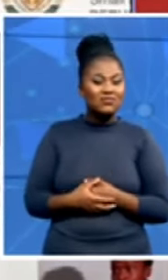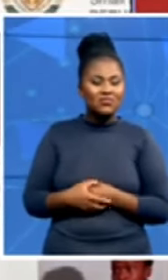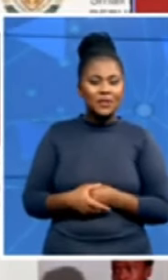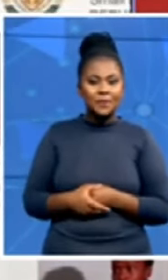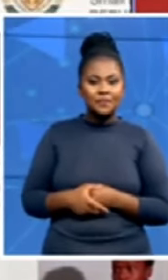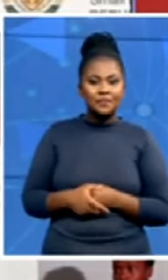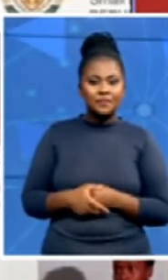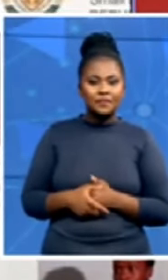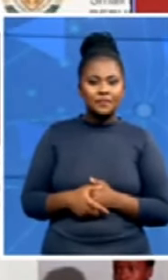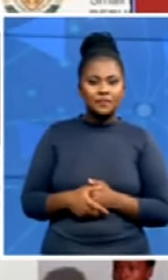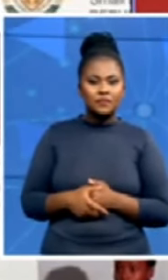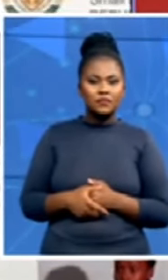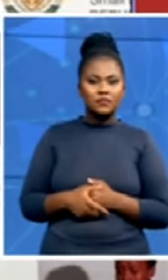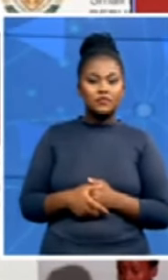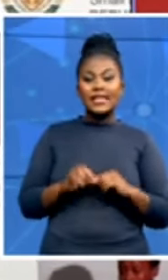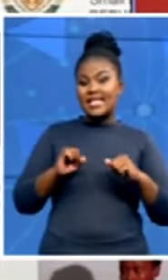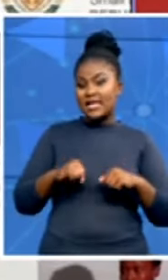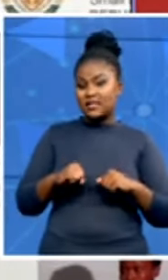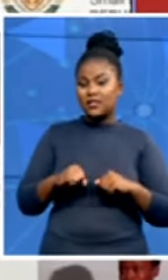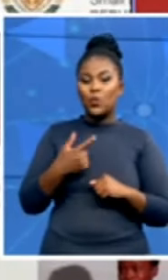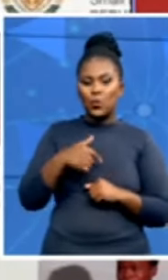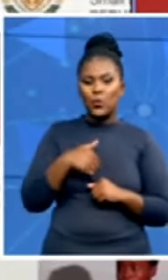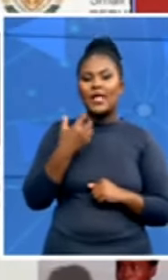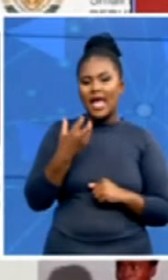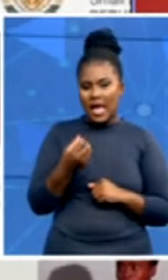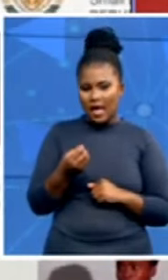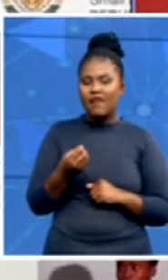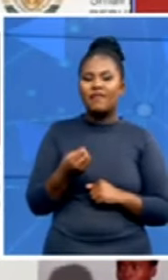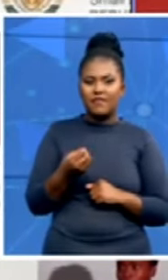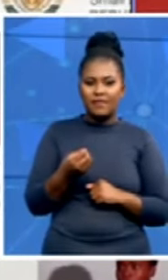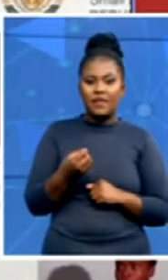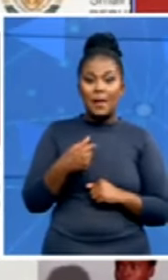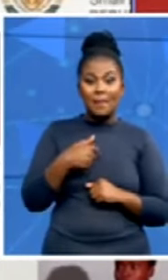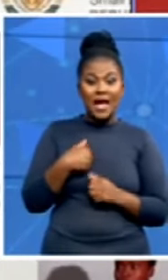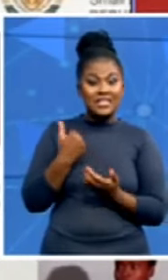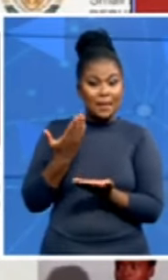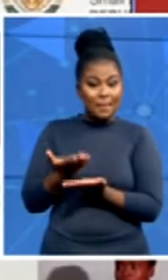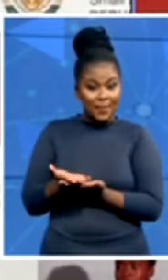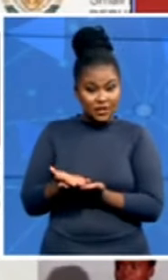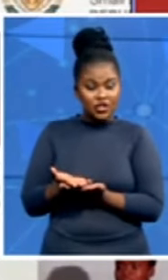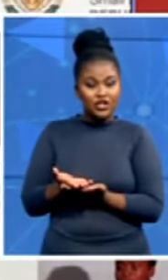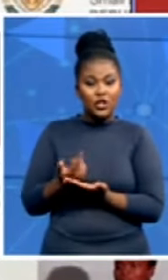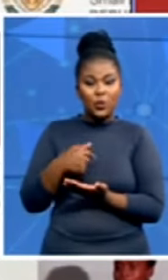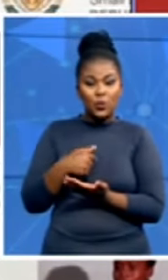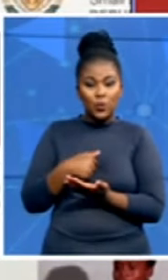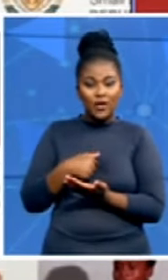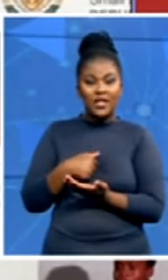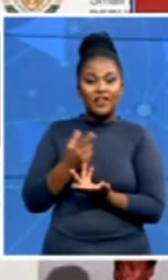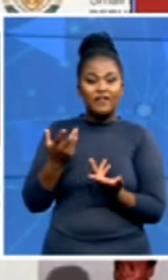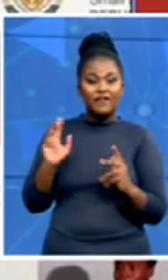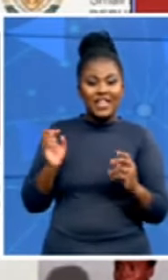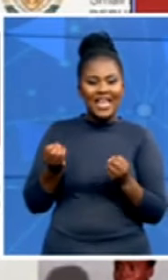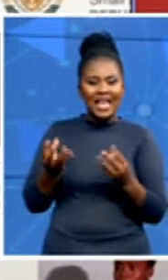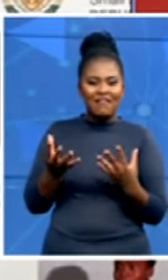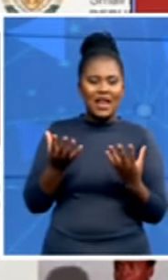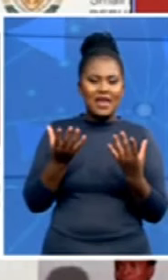Yes, we quantified. In my submission, we even went to an extent of giving the amounts. Of course, estimates